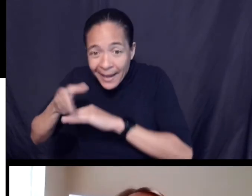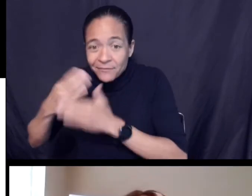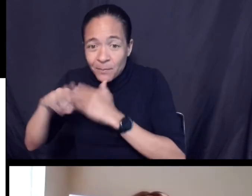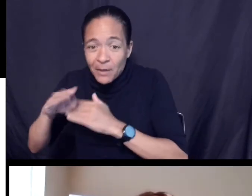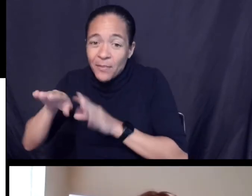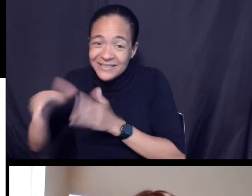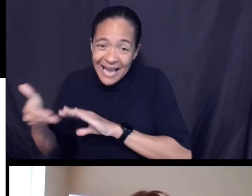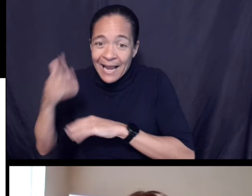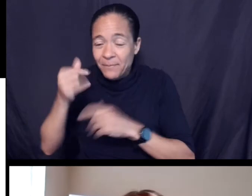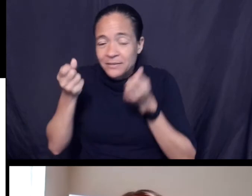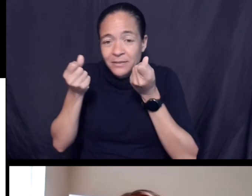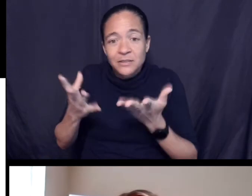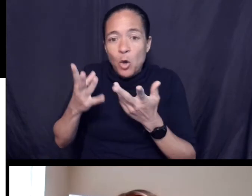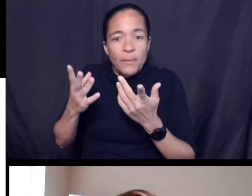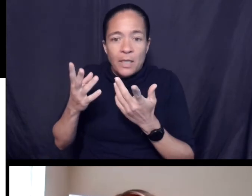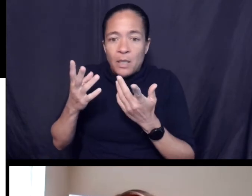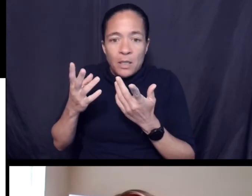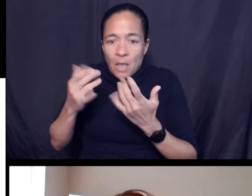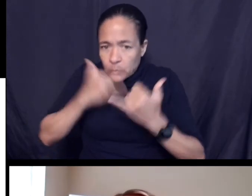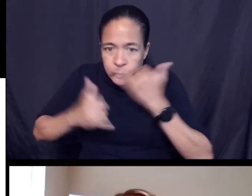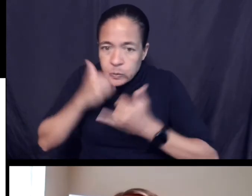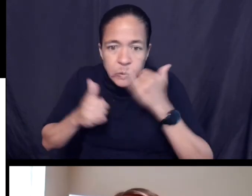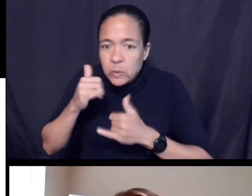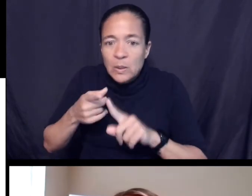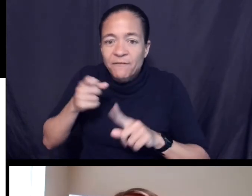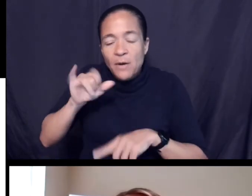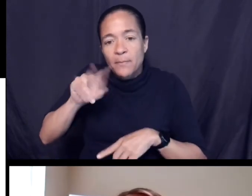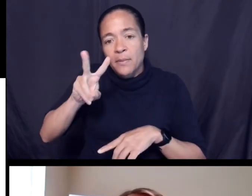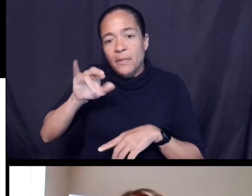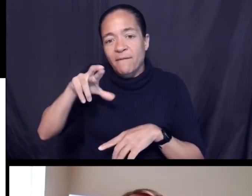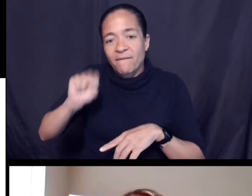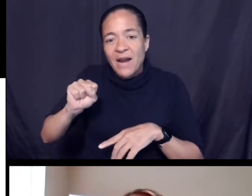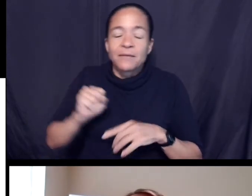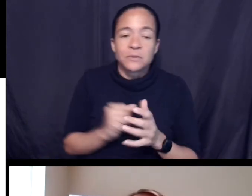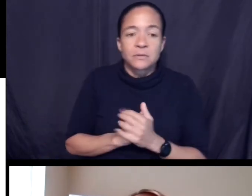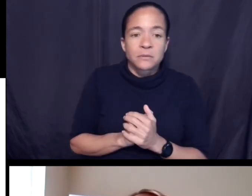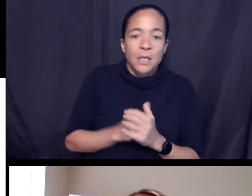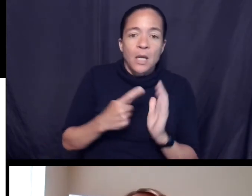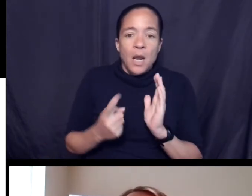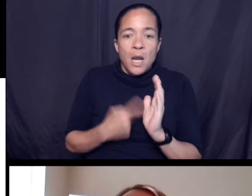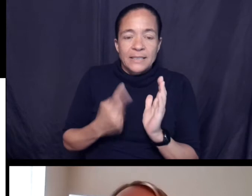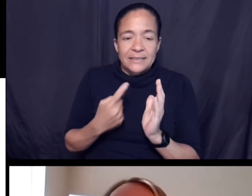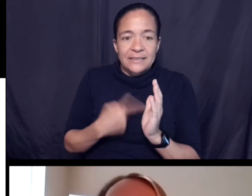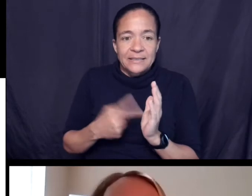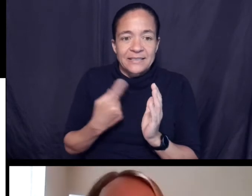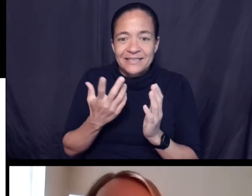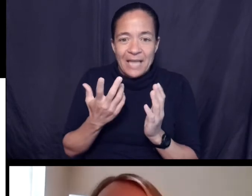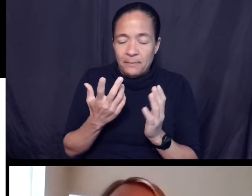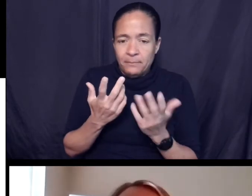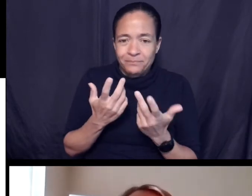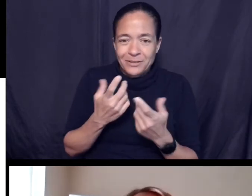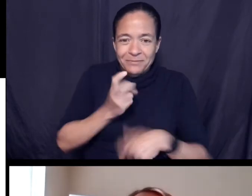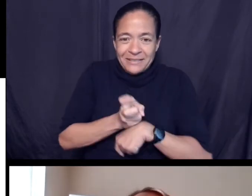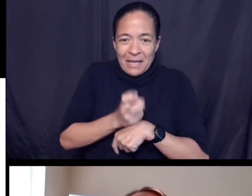from all the complications arising from the virus. So sometimes it's hard for me to decide where to assign Pippa on